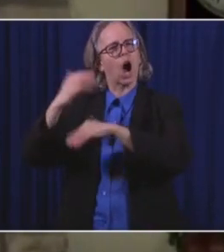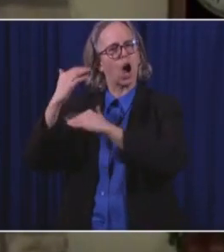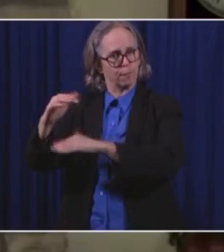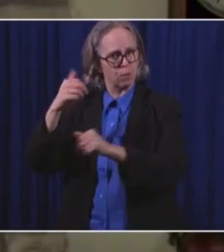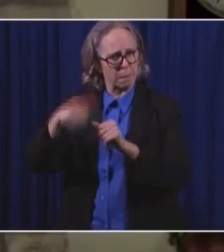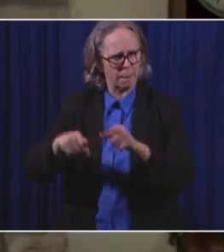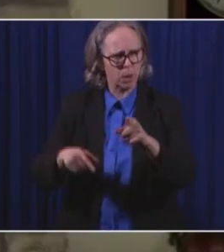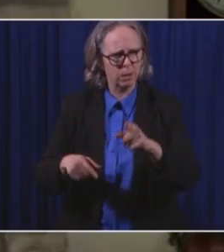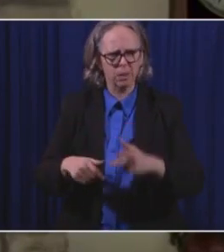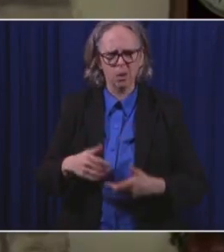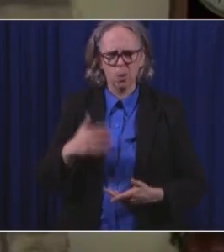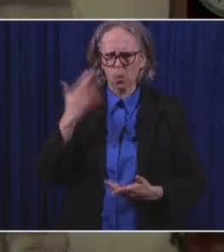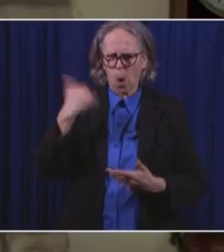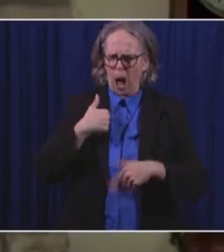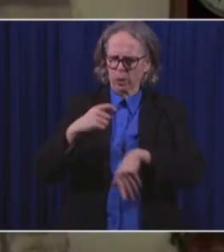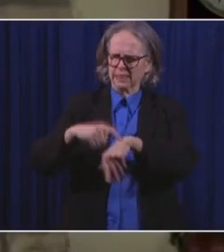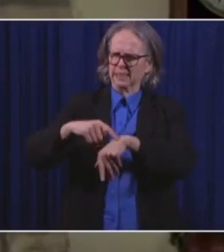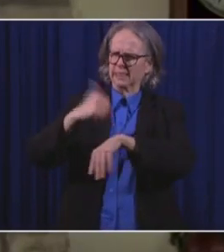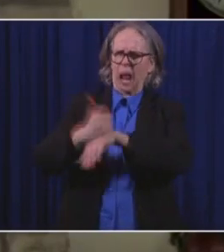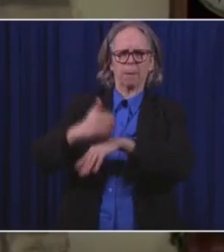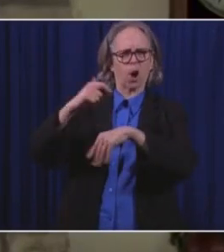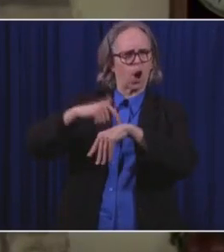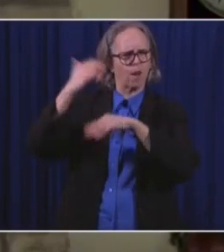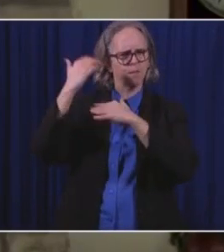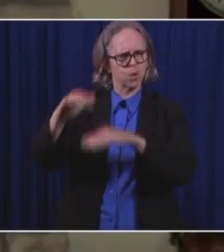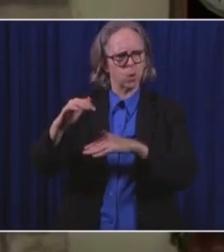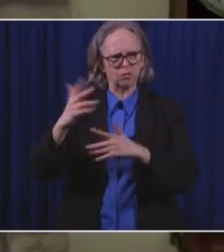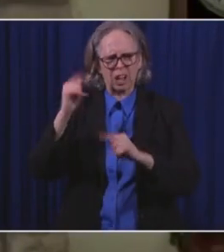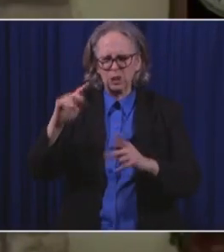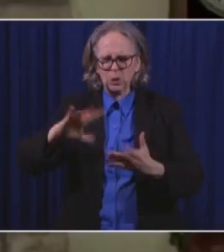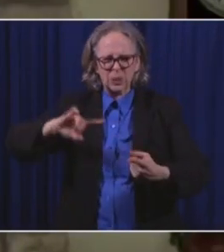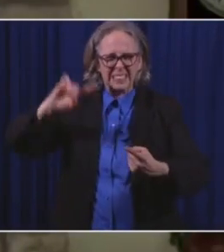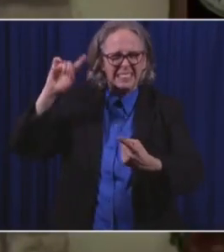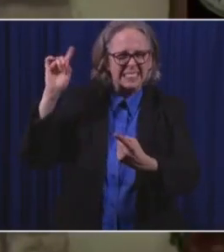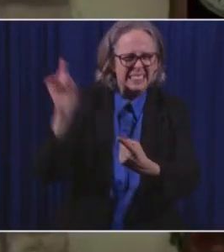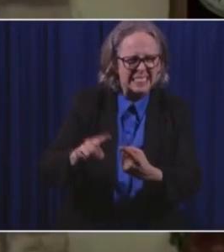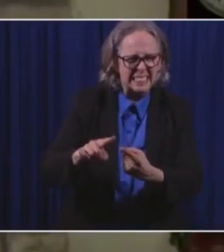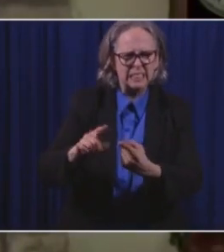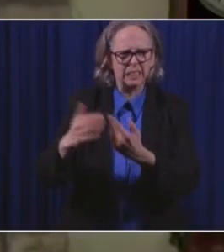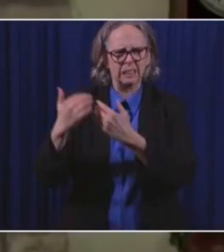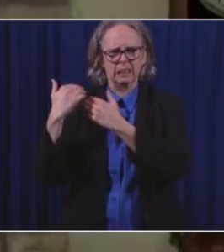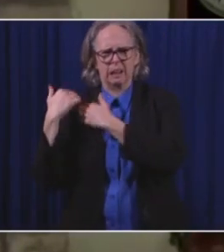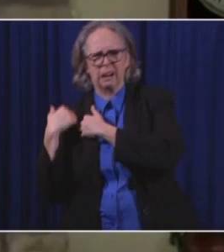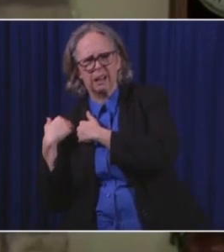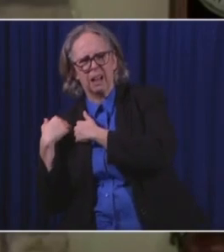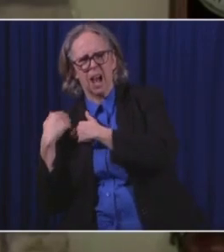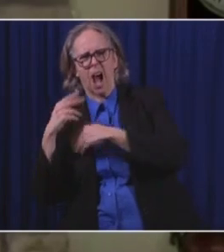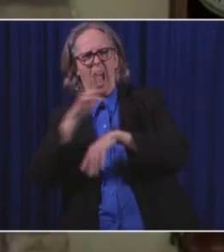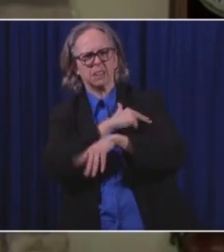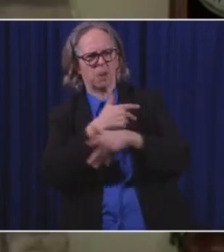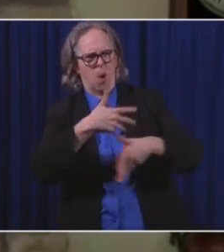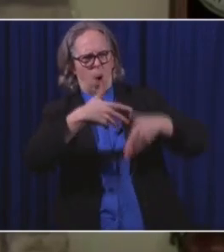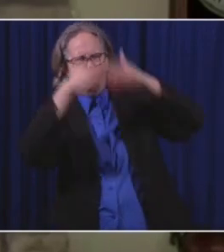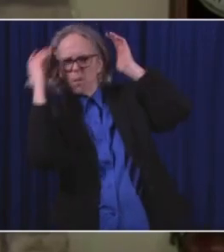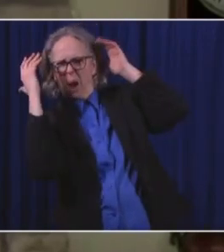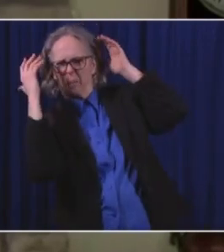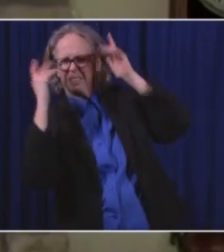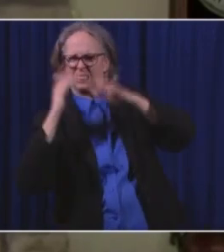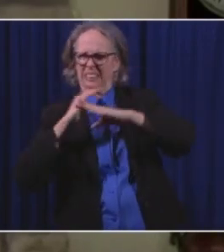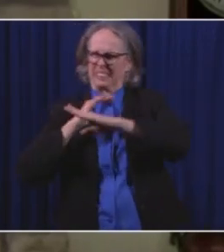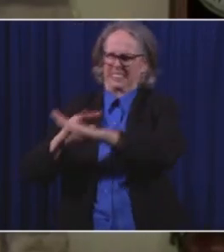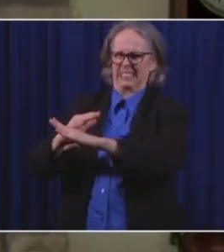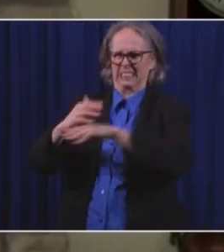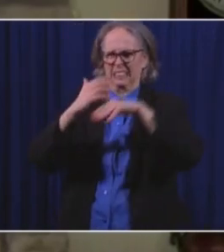our strained healthcare system. And so in consultation with many experts, with business leaders, we took this